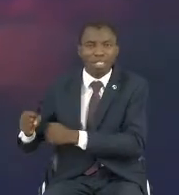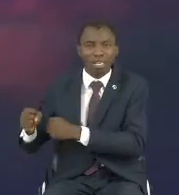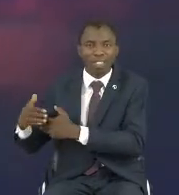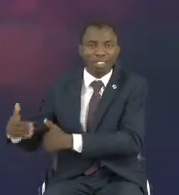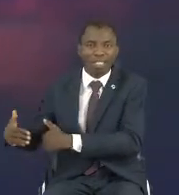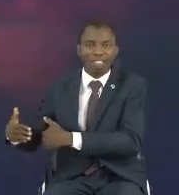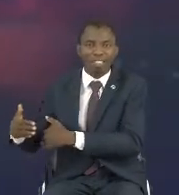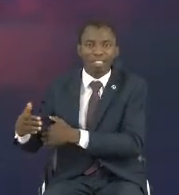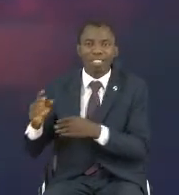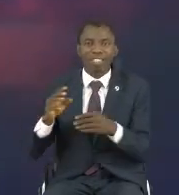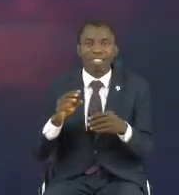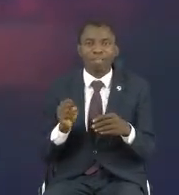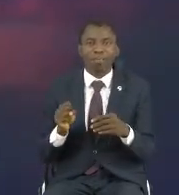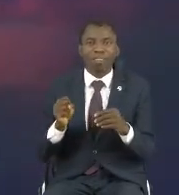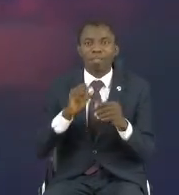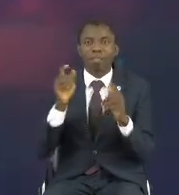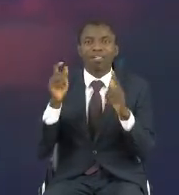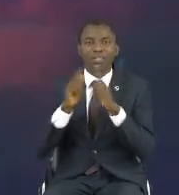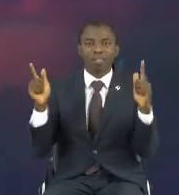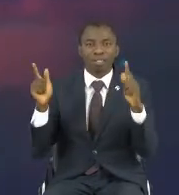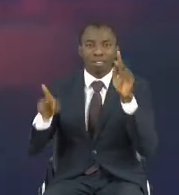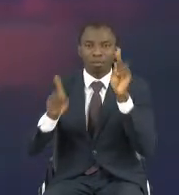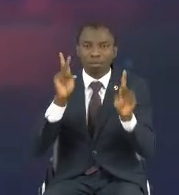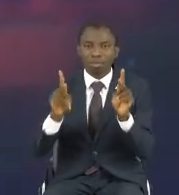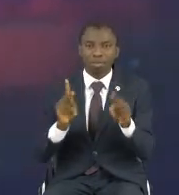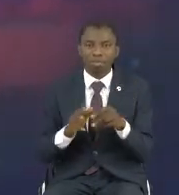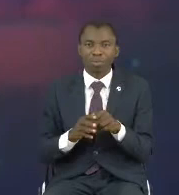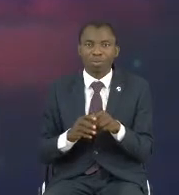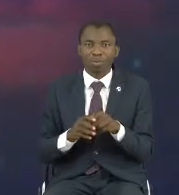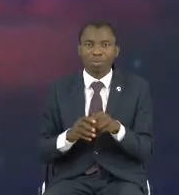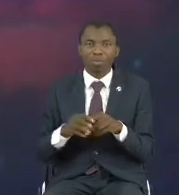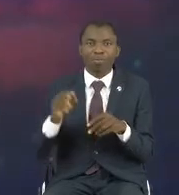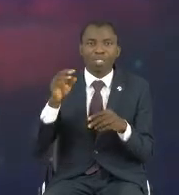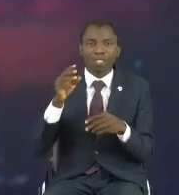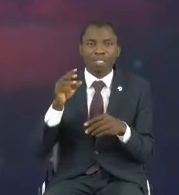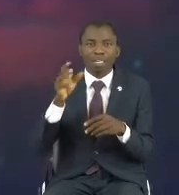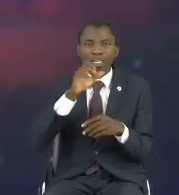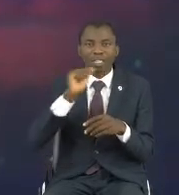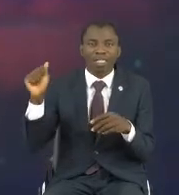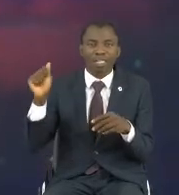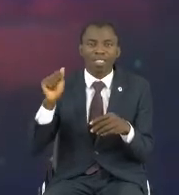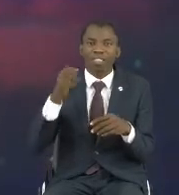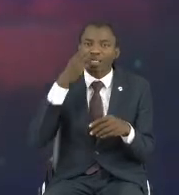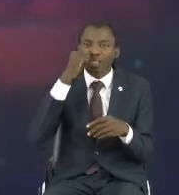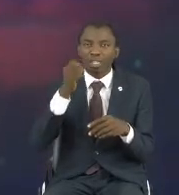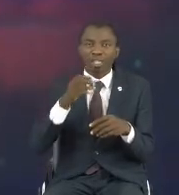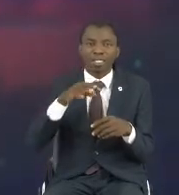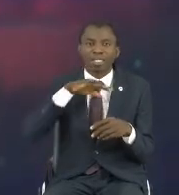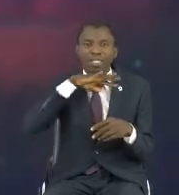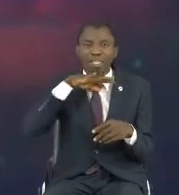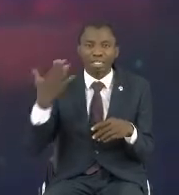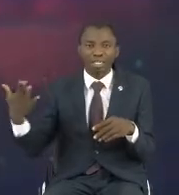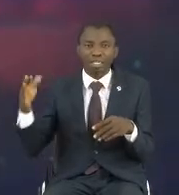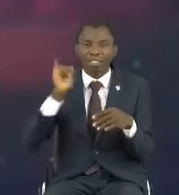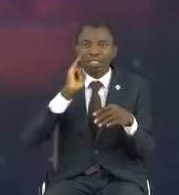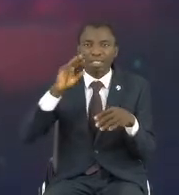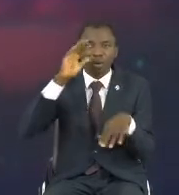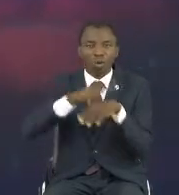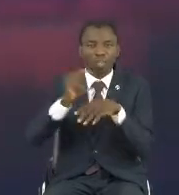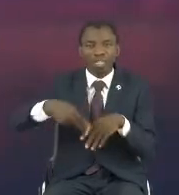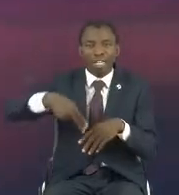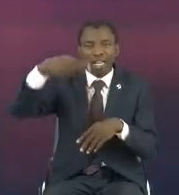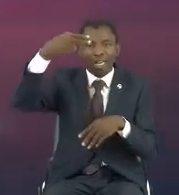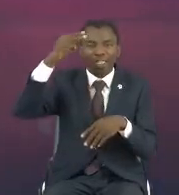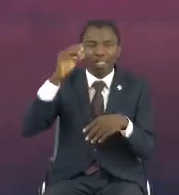civilized, enlightened, pornography is at the highest. And if you're looking at, you